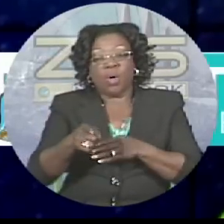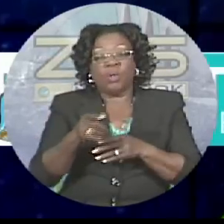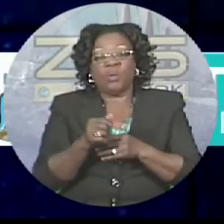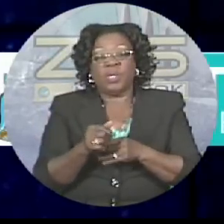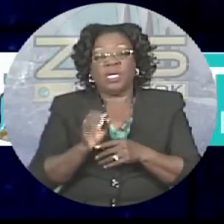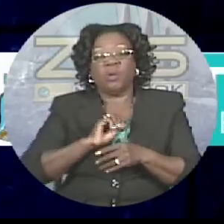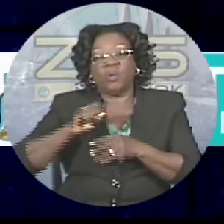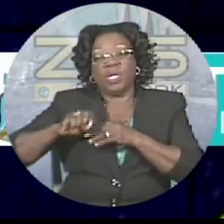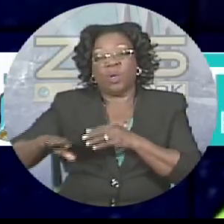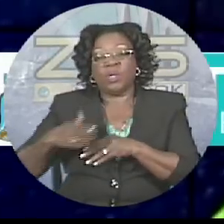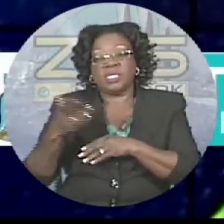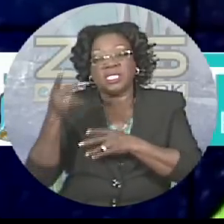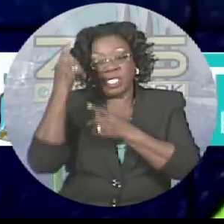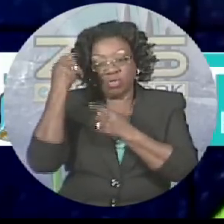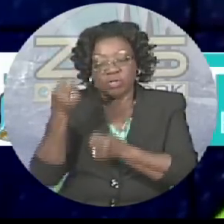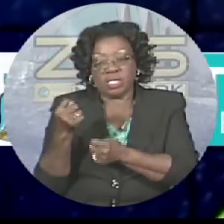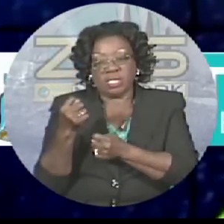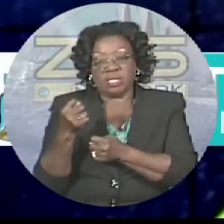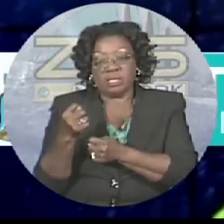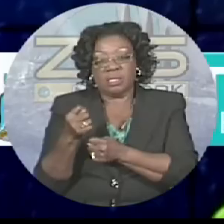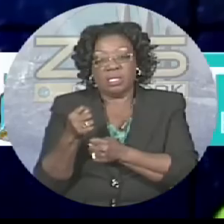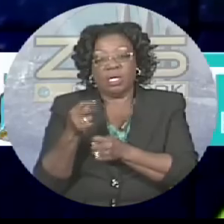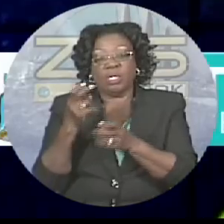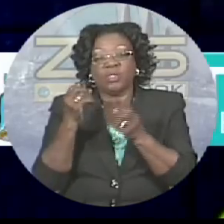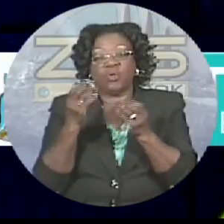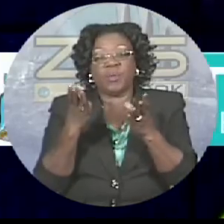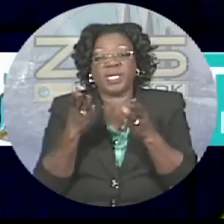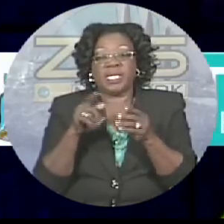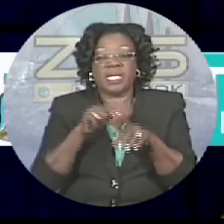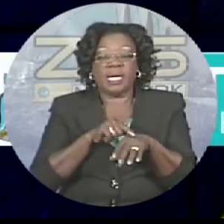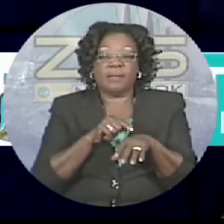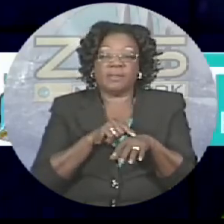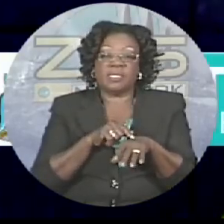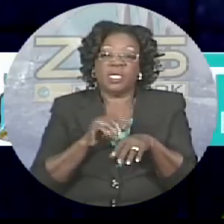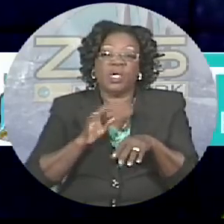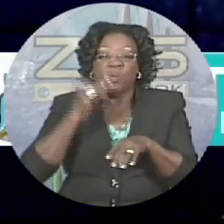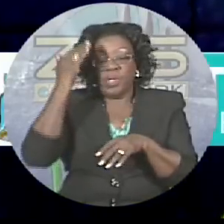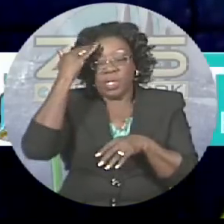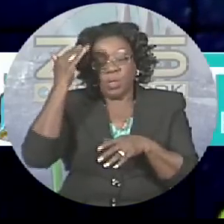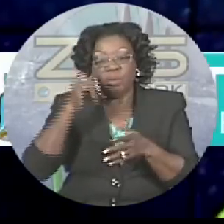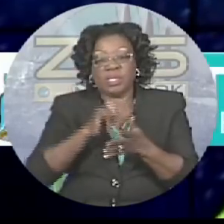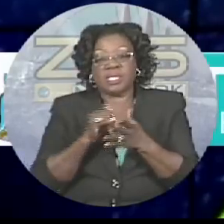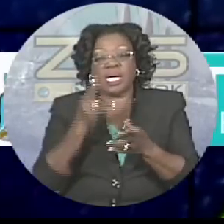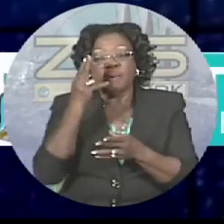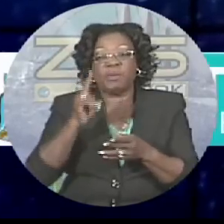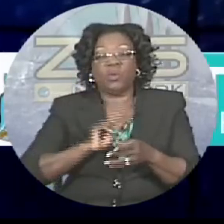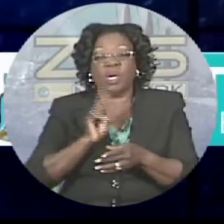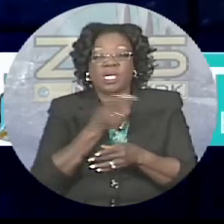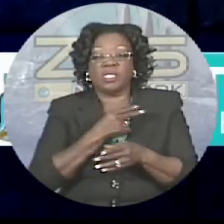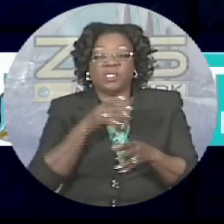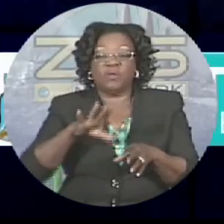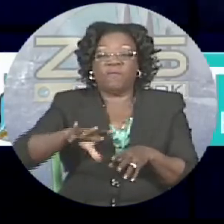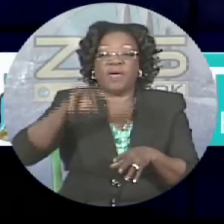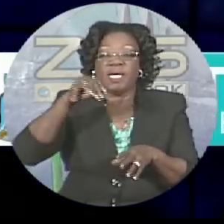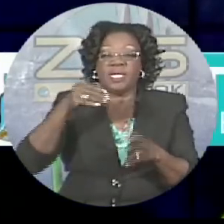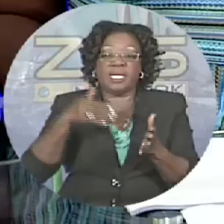we lost their trust on too many fronts. We know it's up to us to earn it